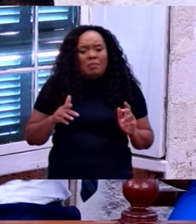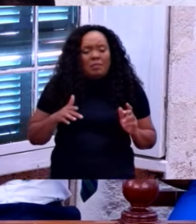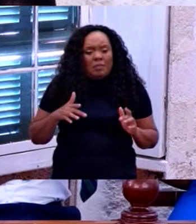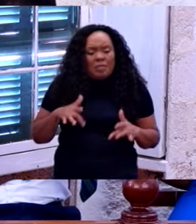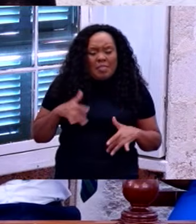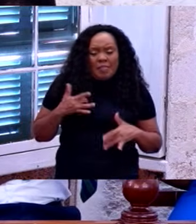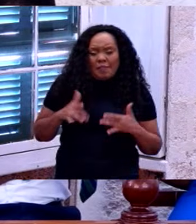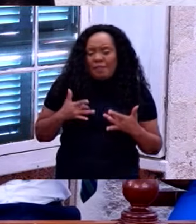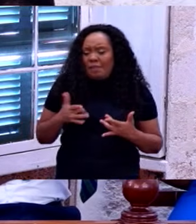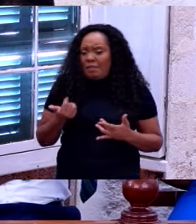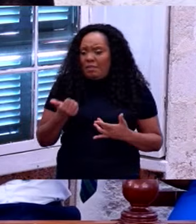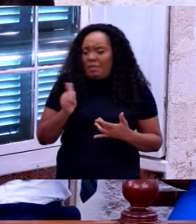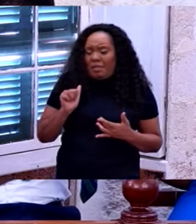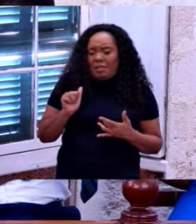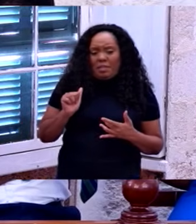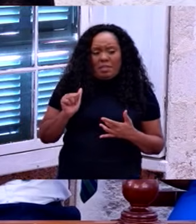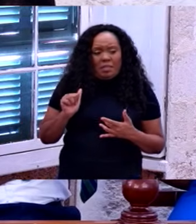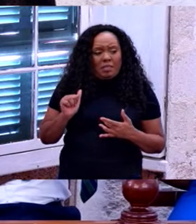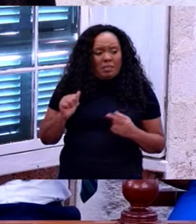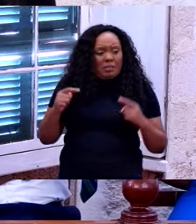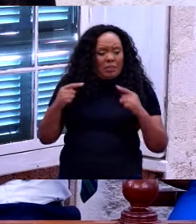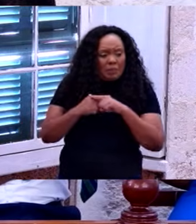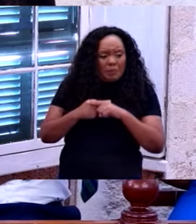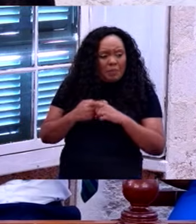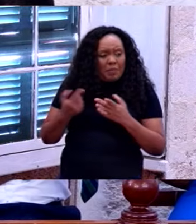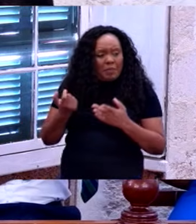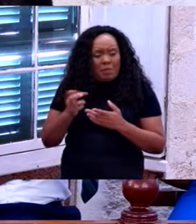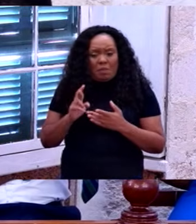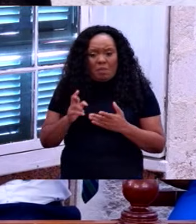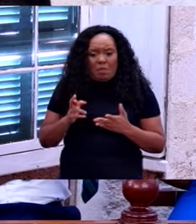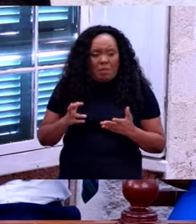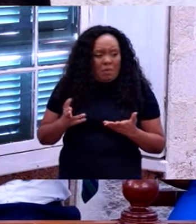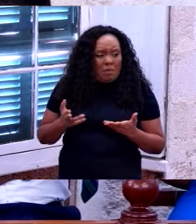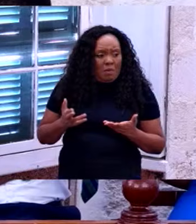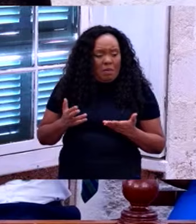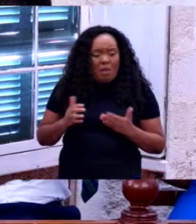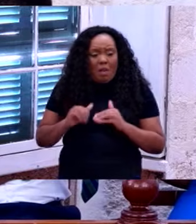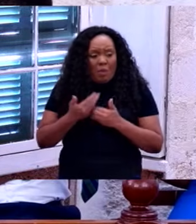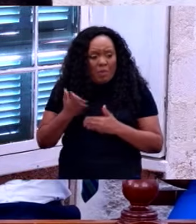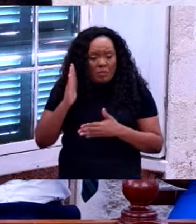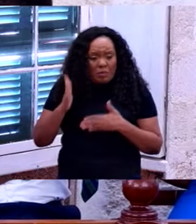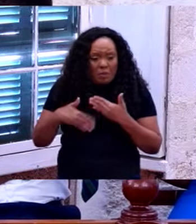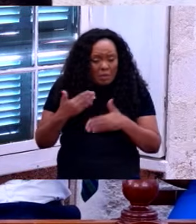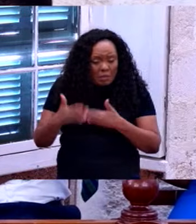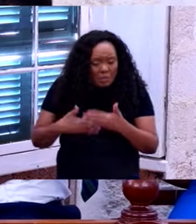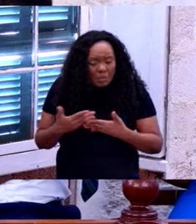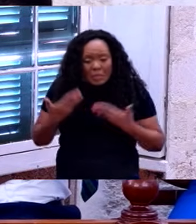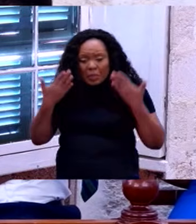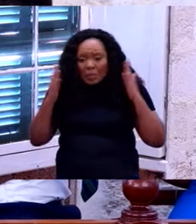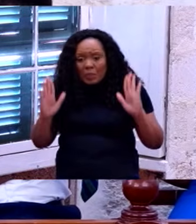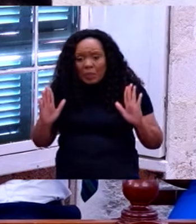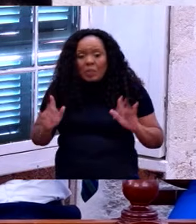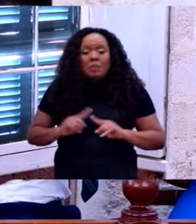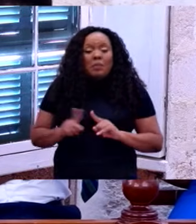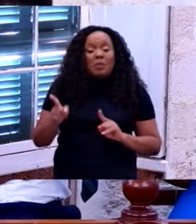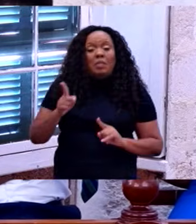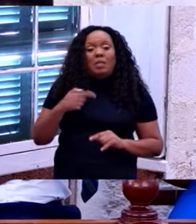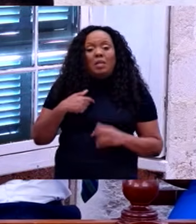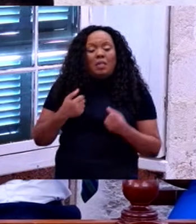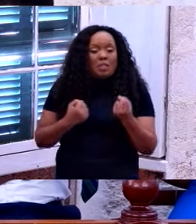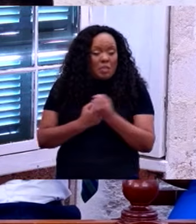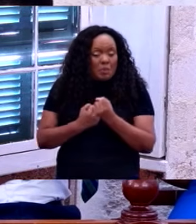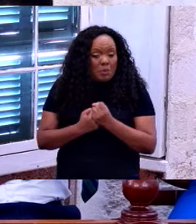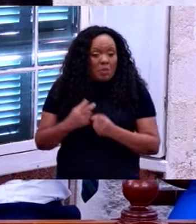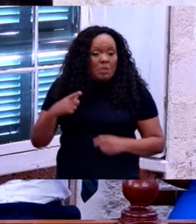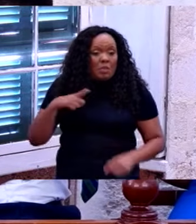immediate pressing concern in terms of how things sit. So all in all, sir, I support the